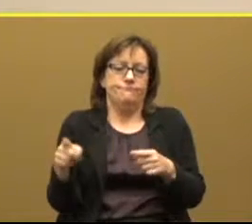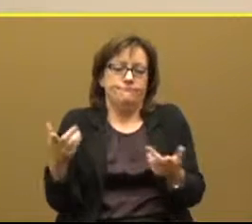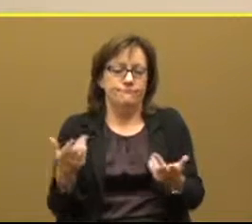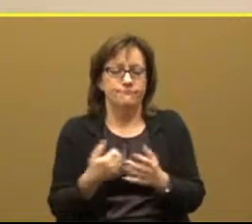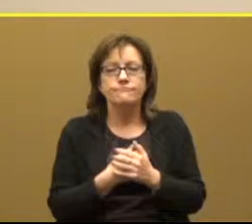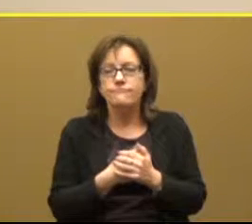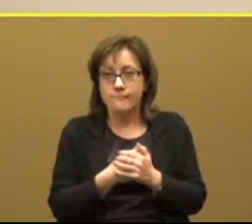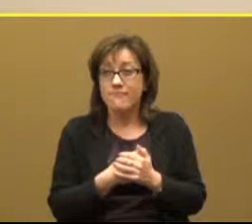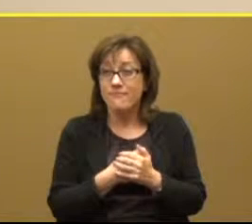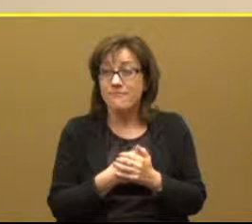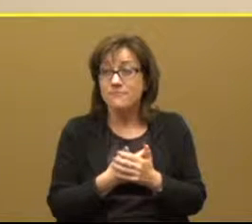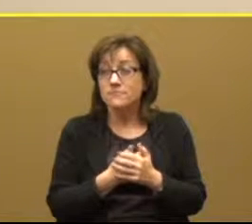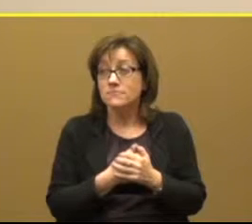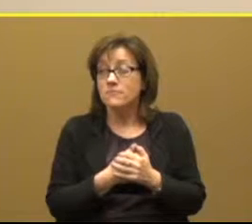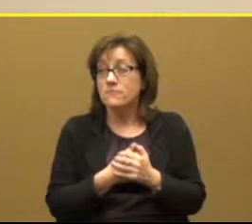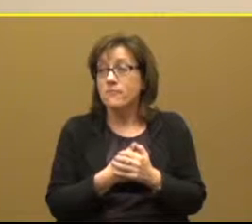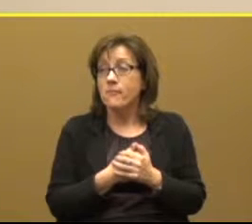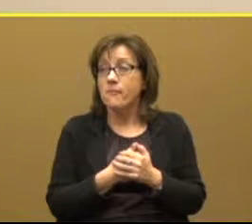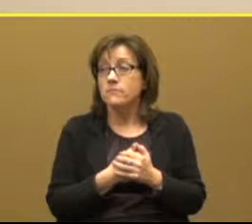So, okay?